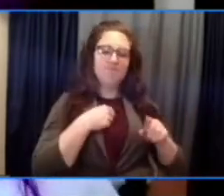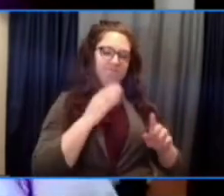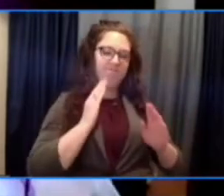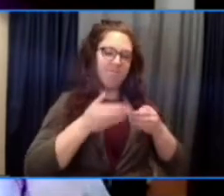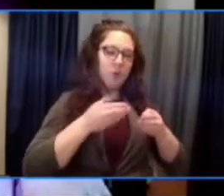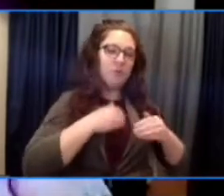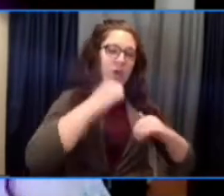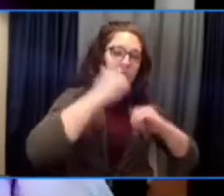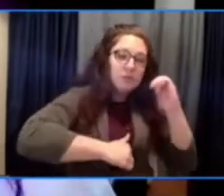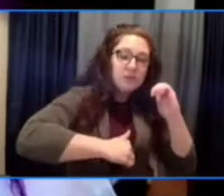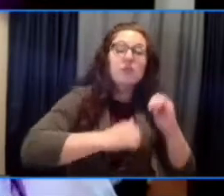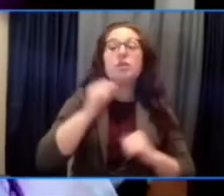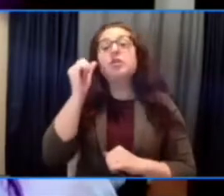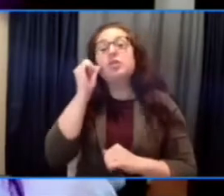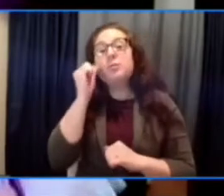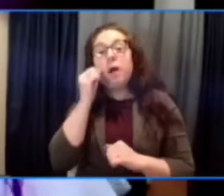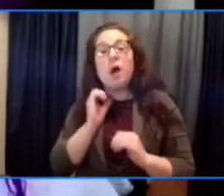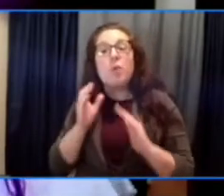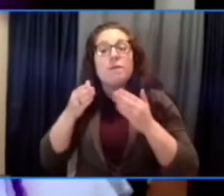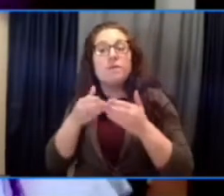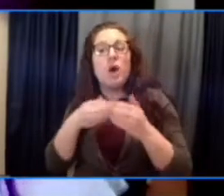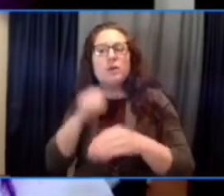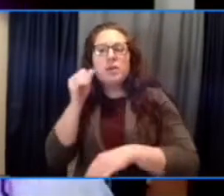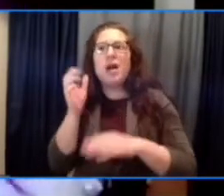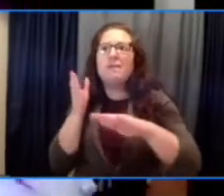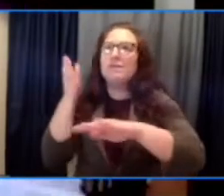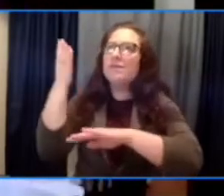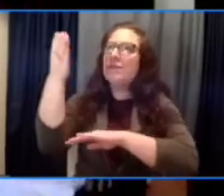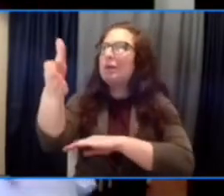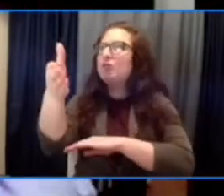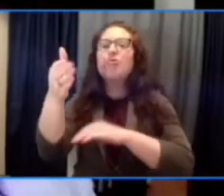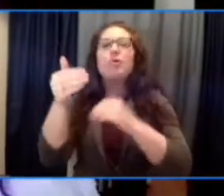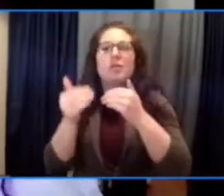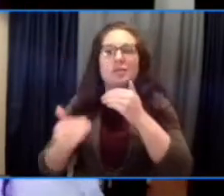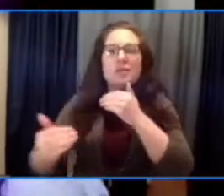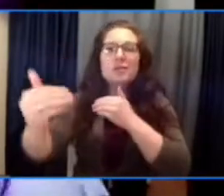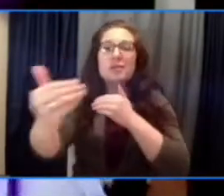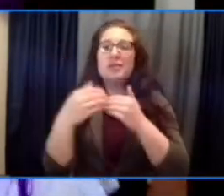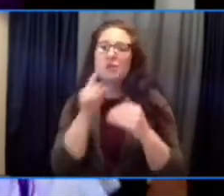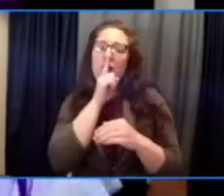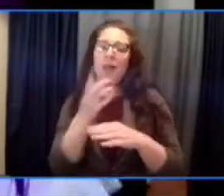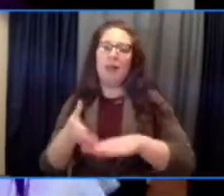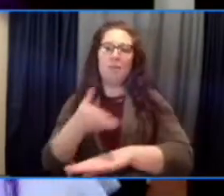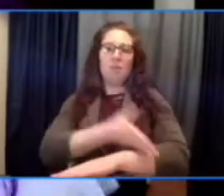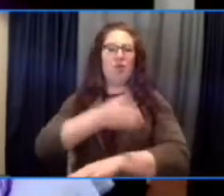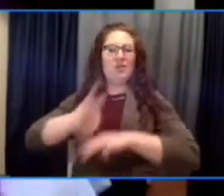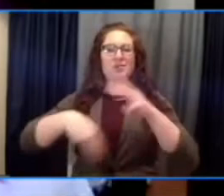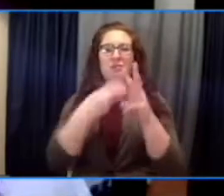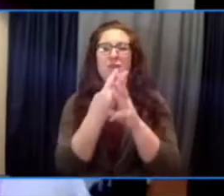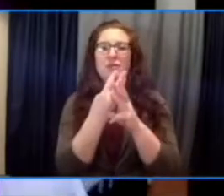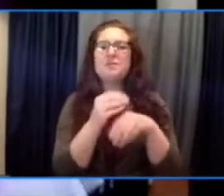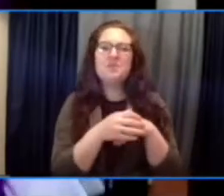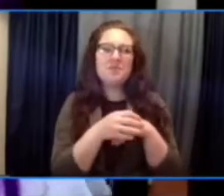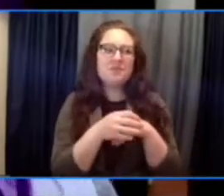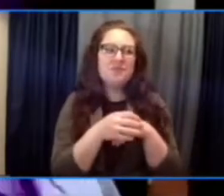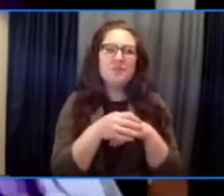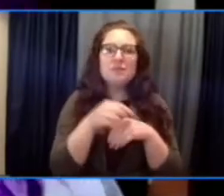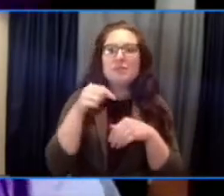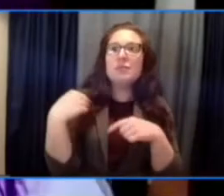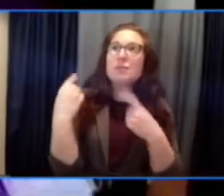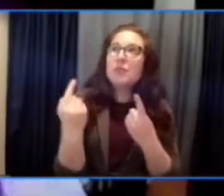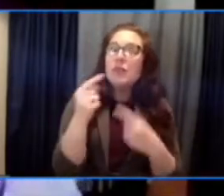forward and the brilliance that is required to build the world that our people deserve. You know, we have all been living in the world of Zoom for over a